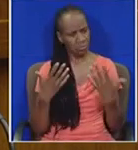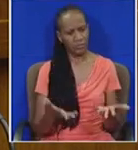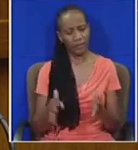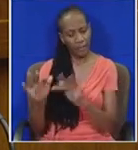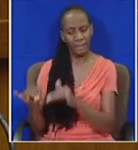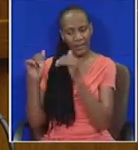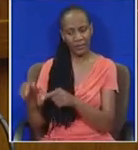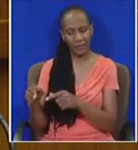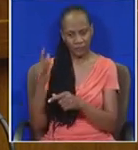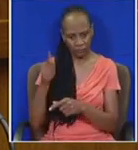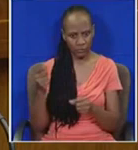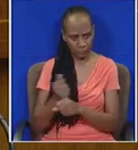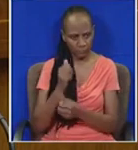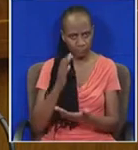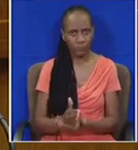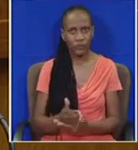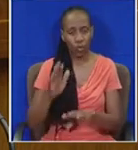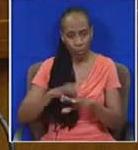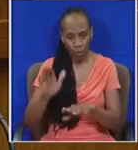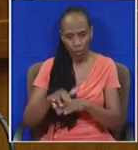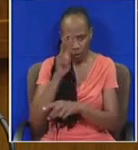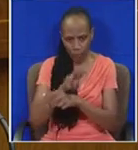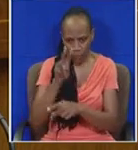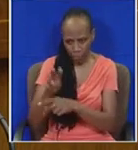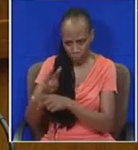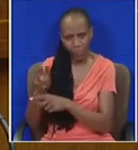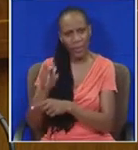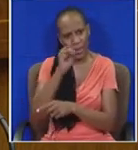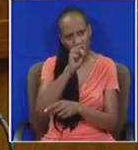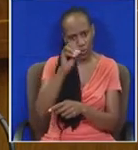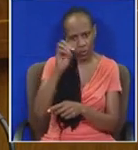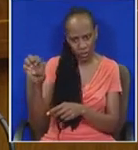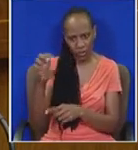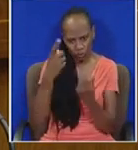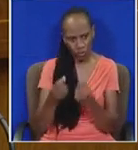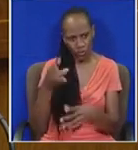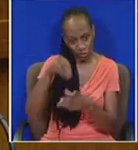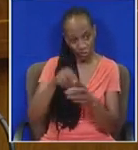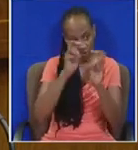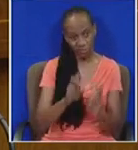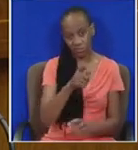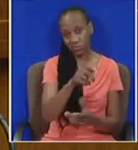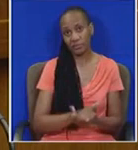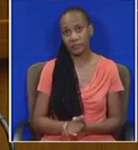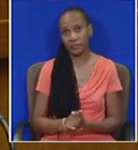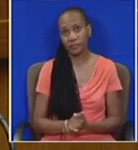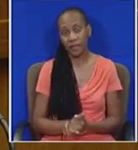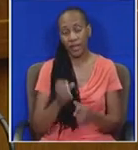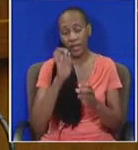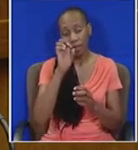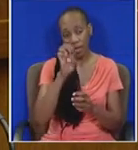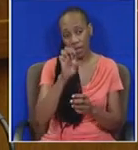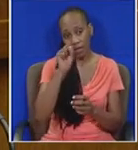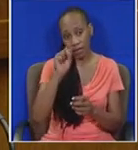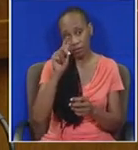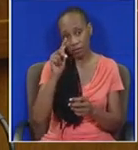action we have taken through more enhanced oversight state-owned entities, including Eskom. Eskom's interim financial